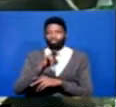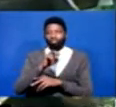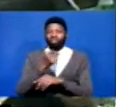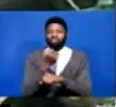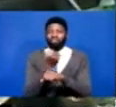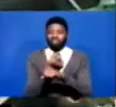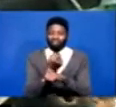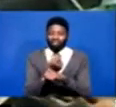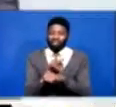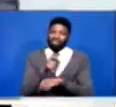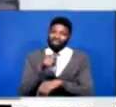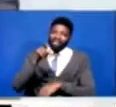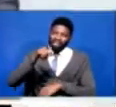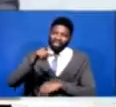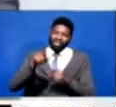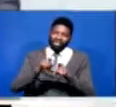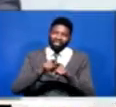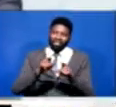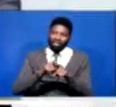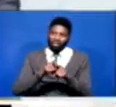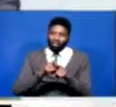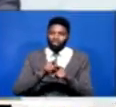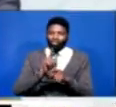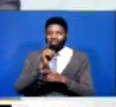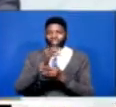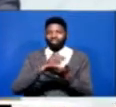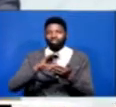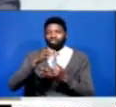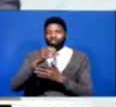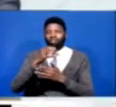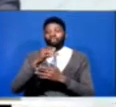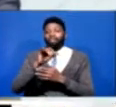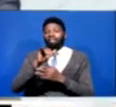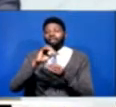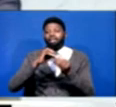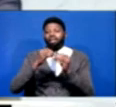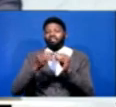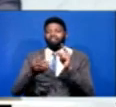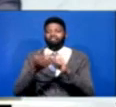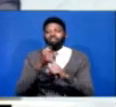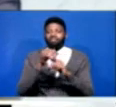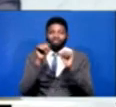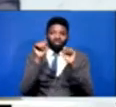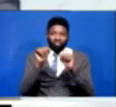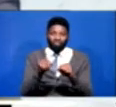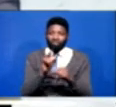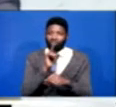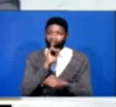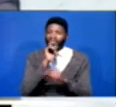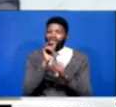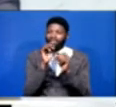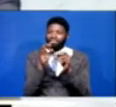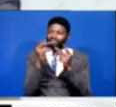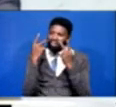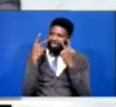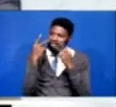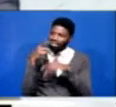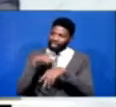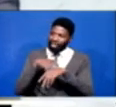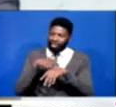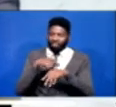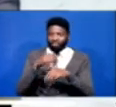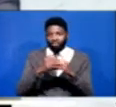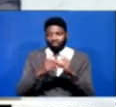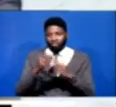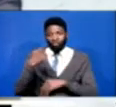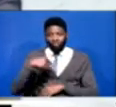he should be reading at least a constituency to make that number work. So if you look at it by time going, are we